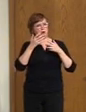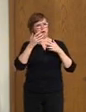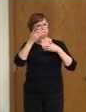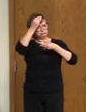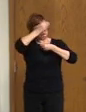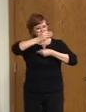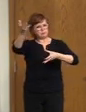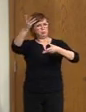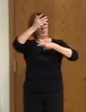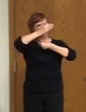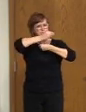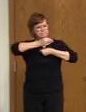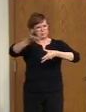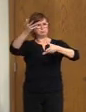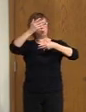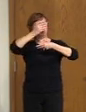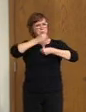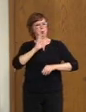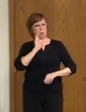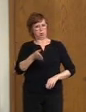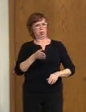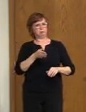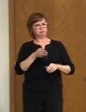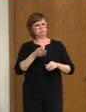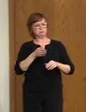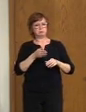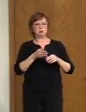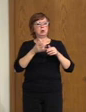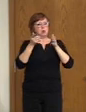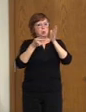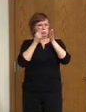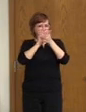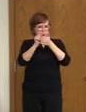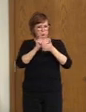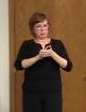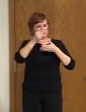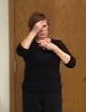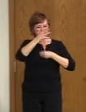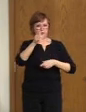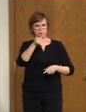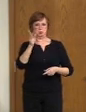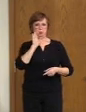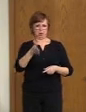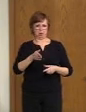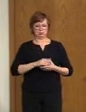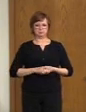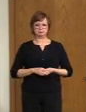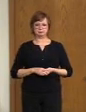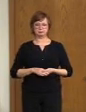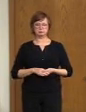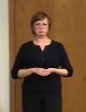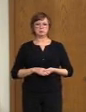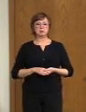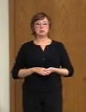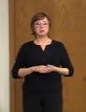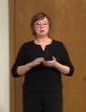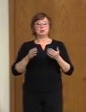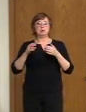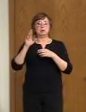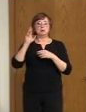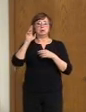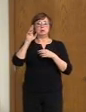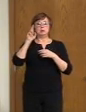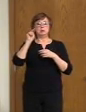delivery program. It will include weekly public briefings to provide updated information, as well as daily updates through news